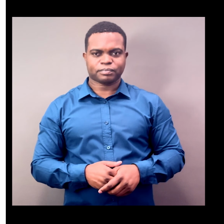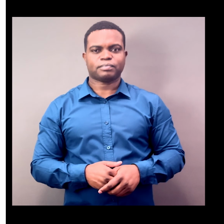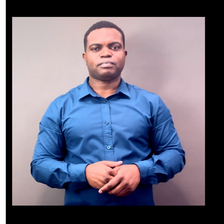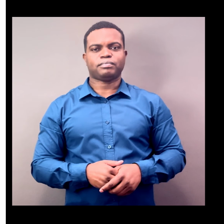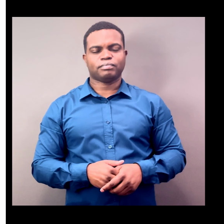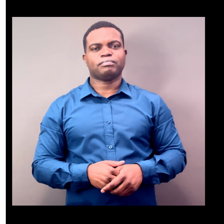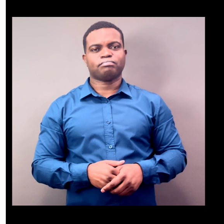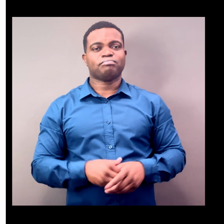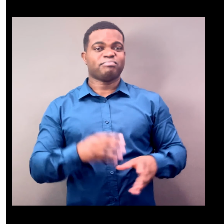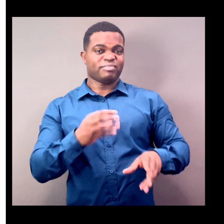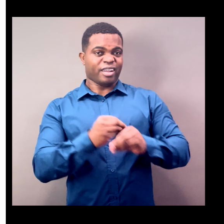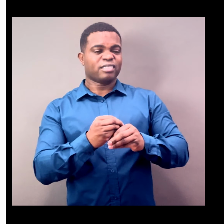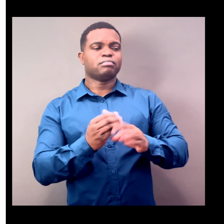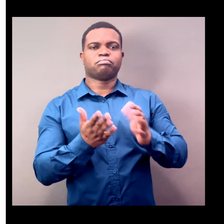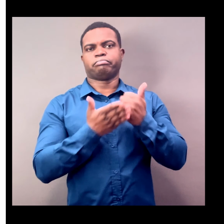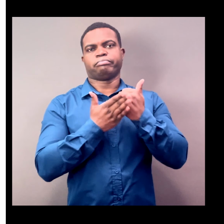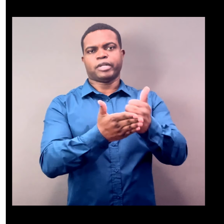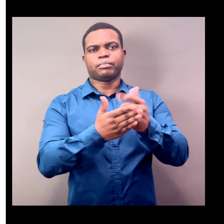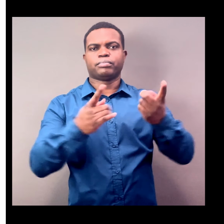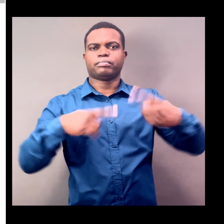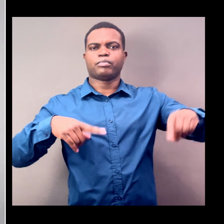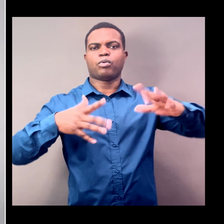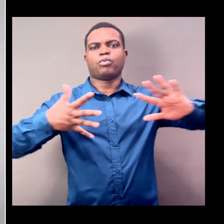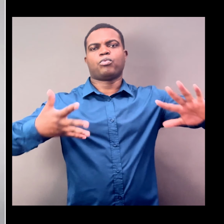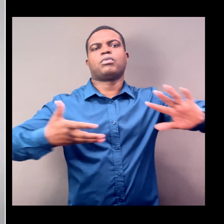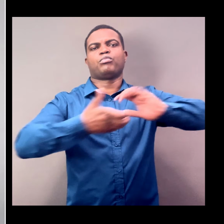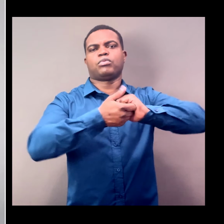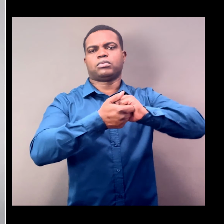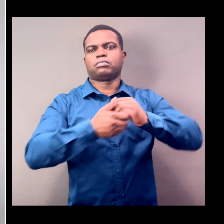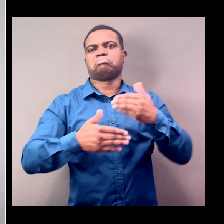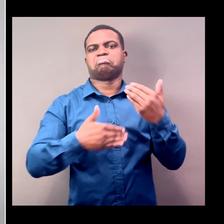It also enhances collaboration.